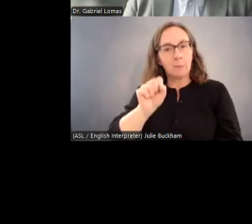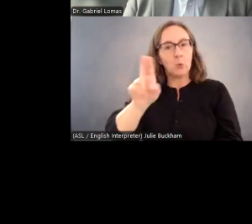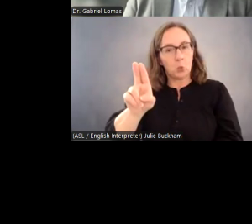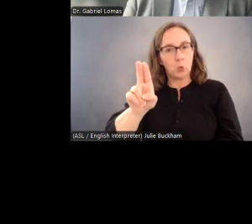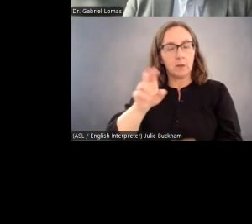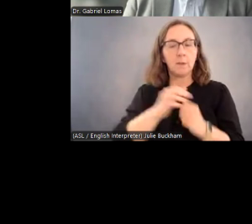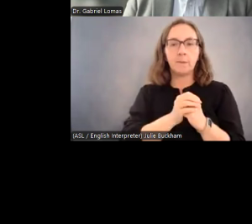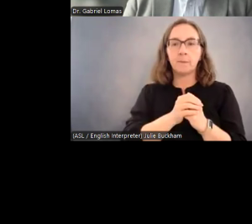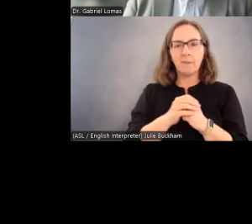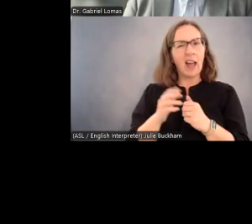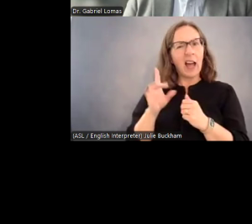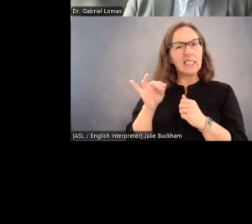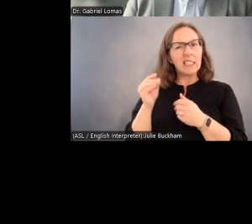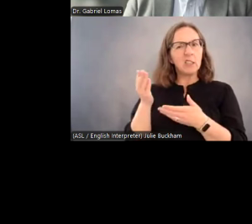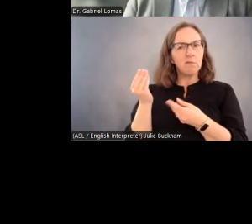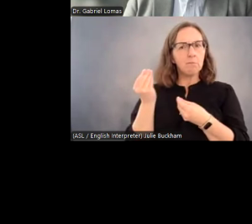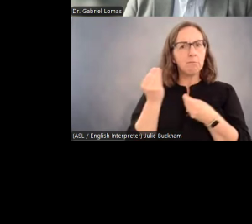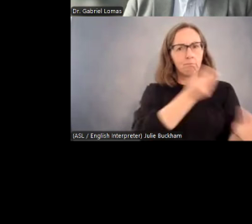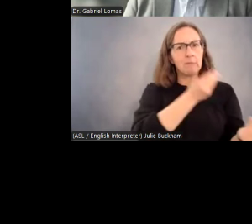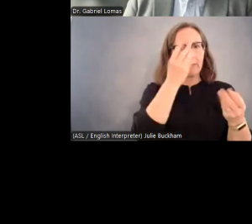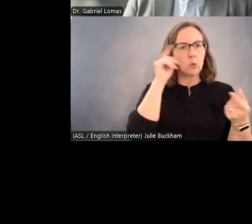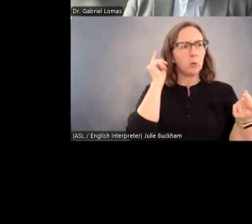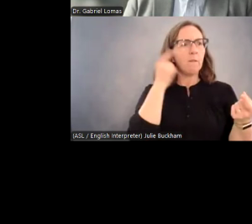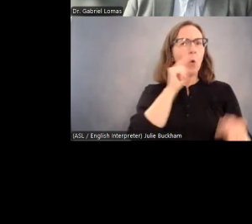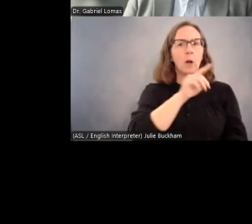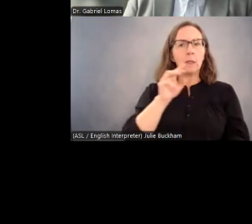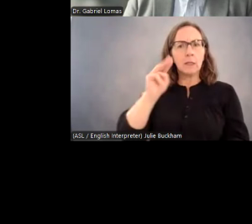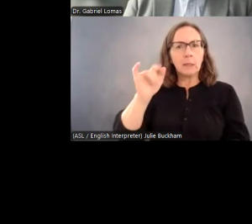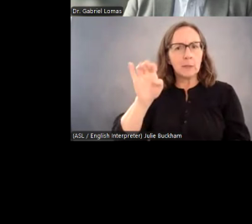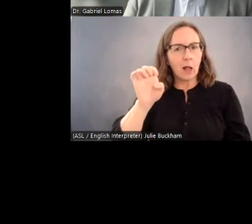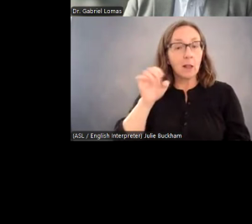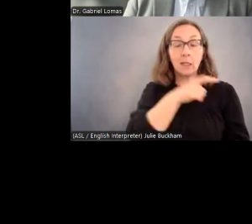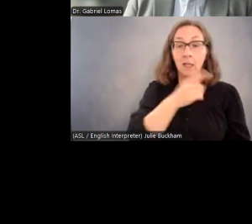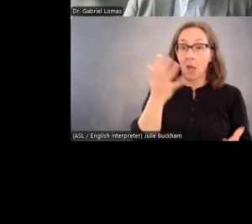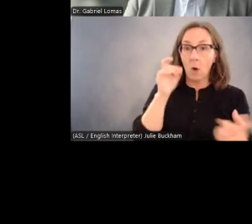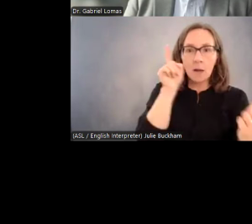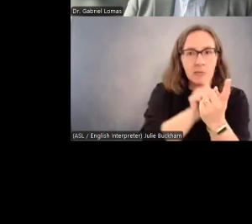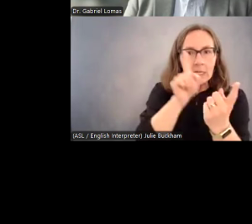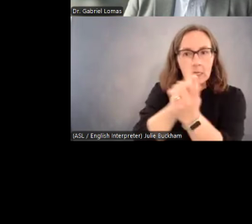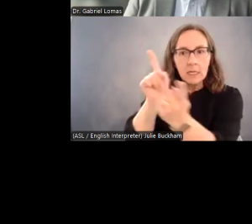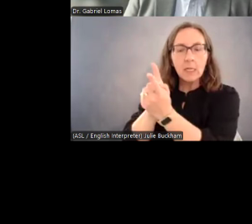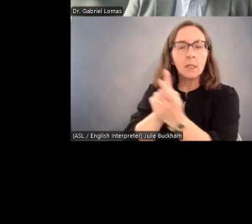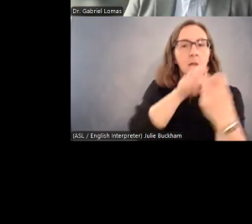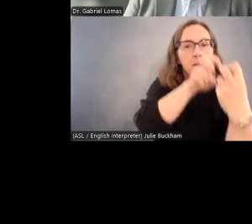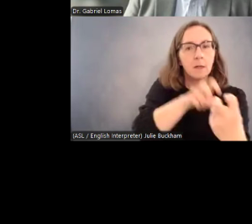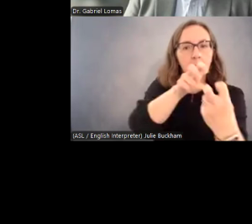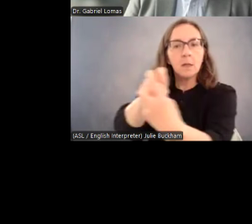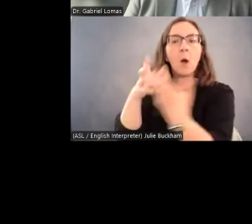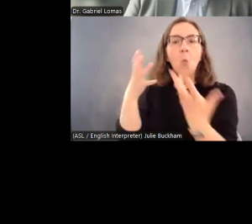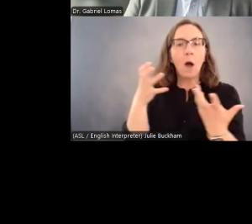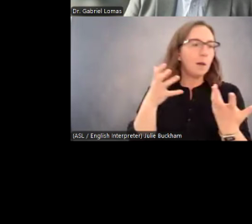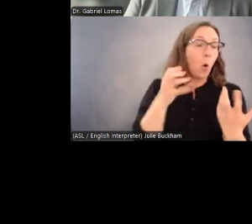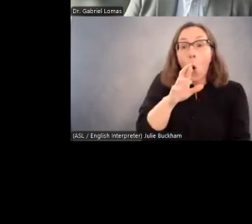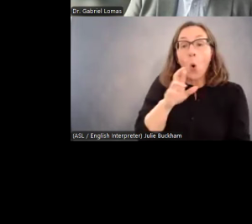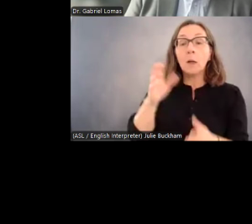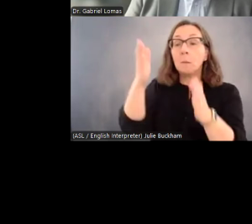with Michelle because they're looking for individuals that they can meet with or caregivers of